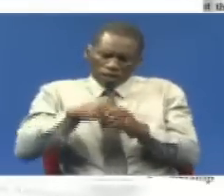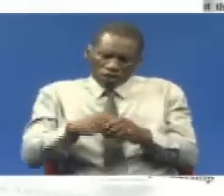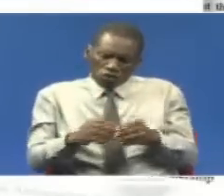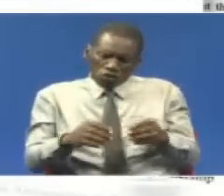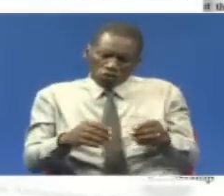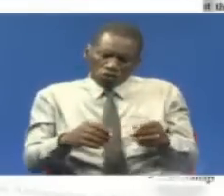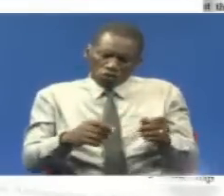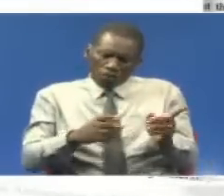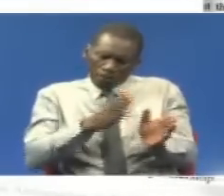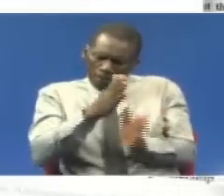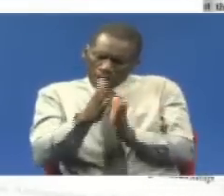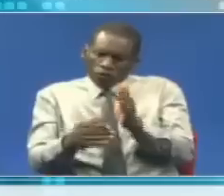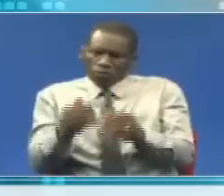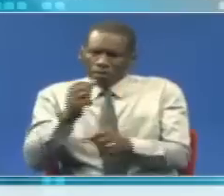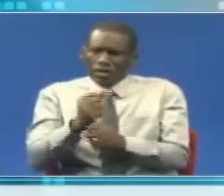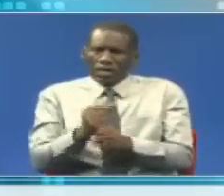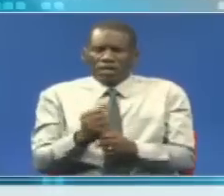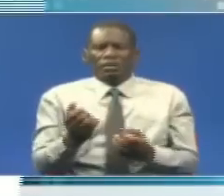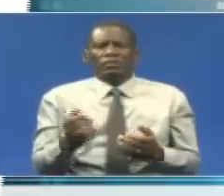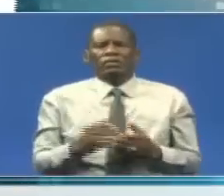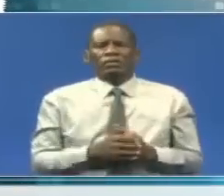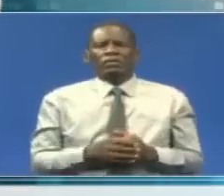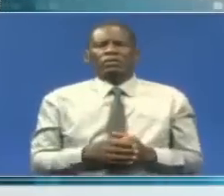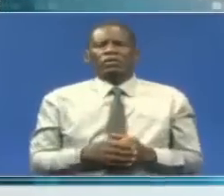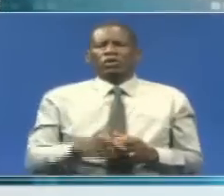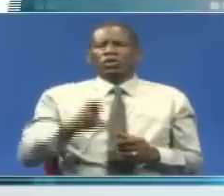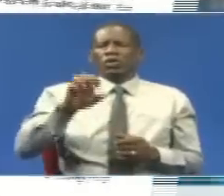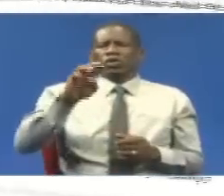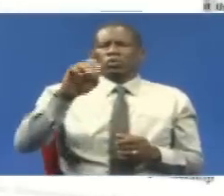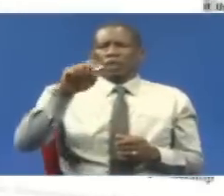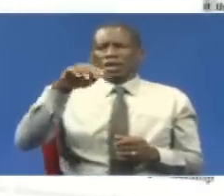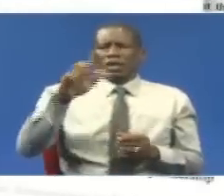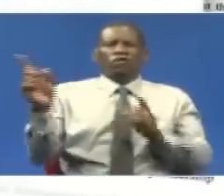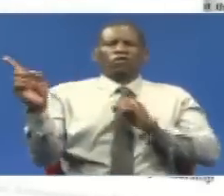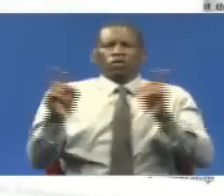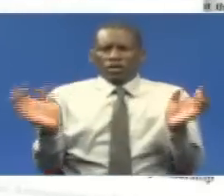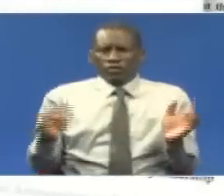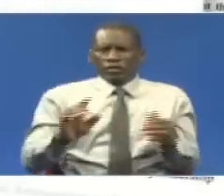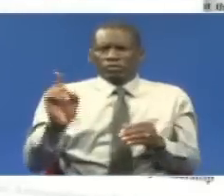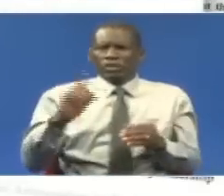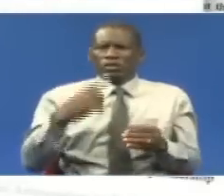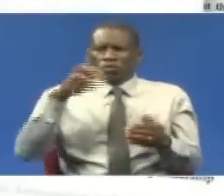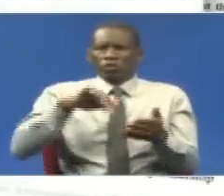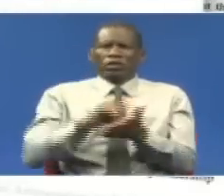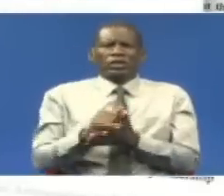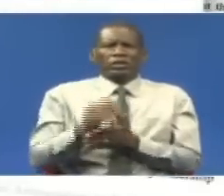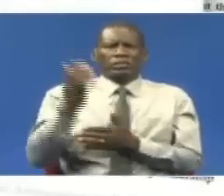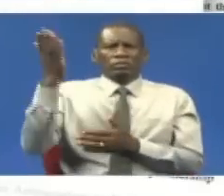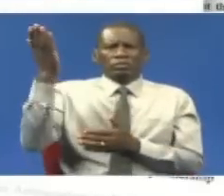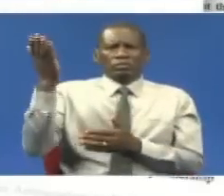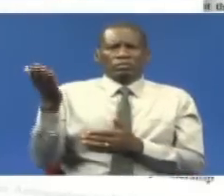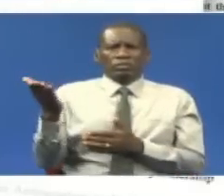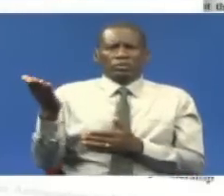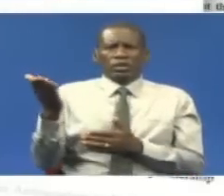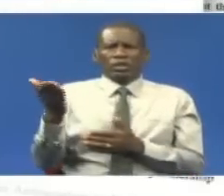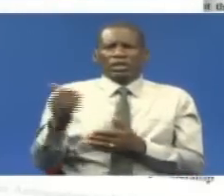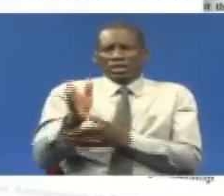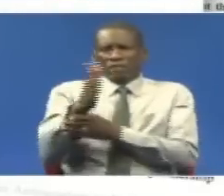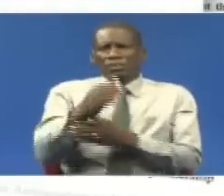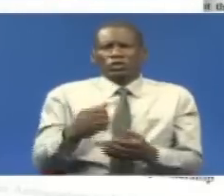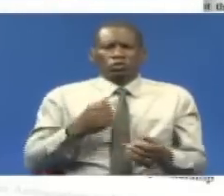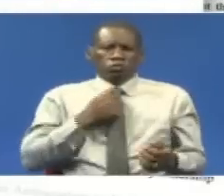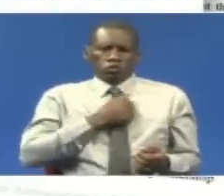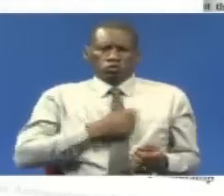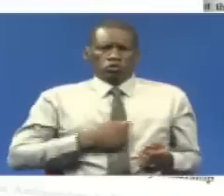to be taken, may be undertaken." The Romanian Foreign Affairs Ministry said that the ambassador presented his apologies after the